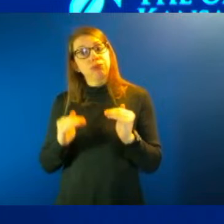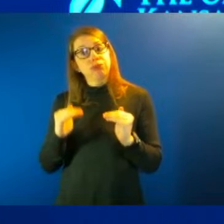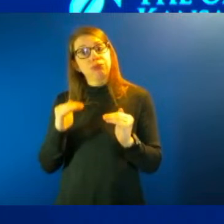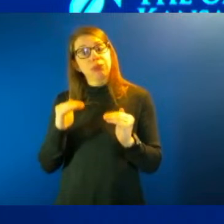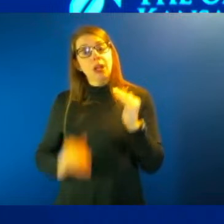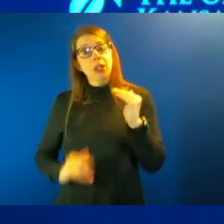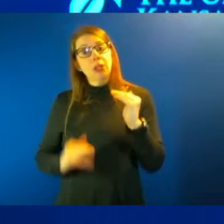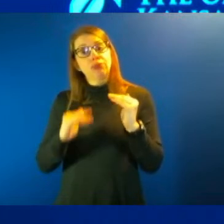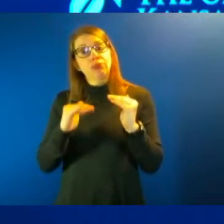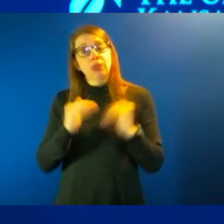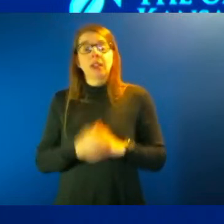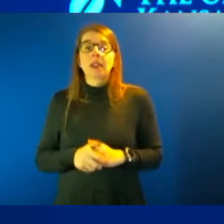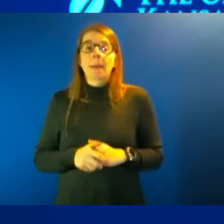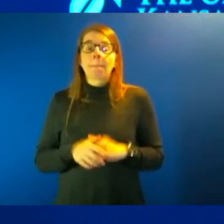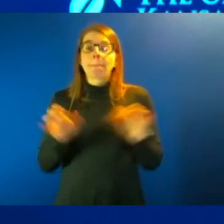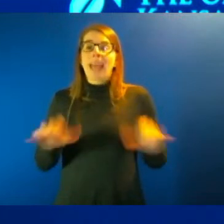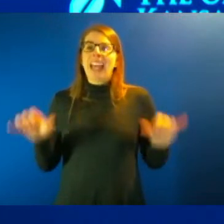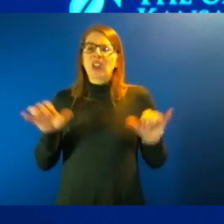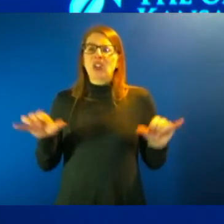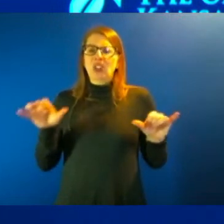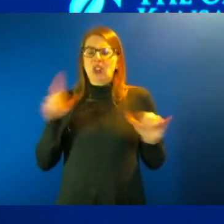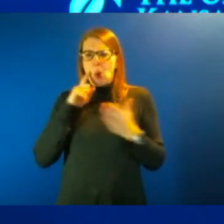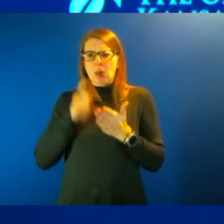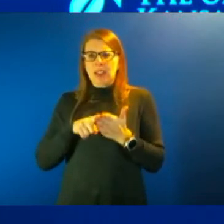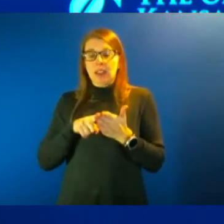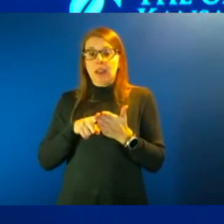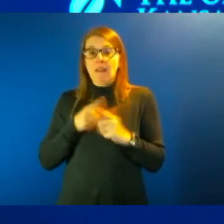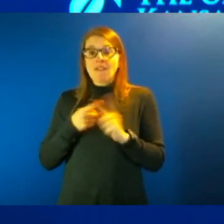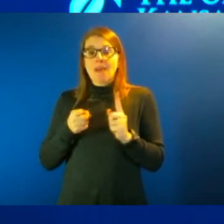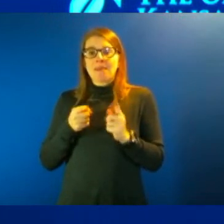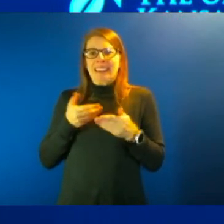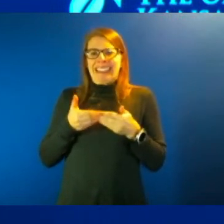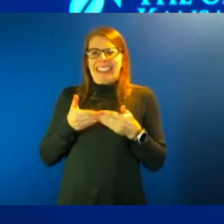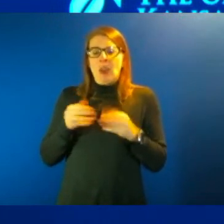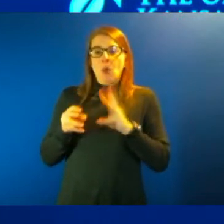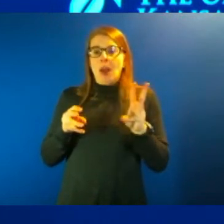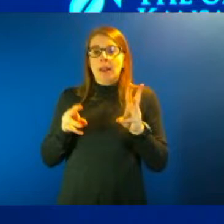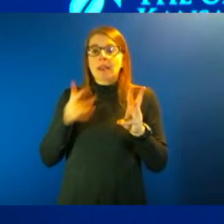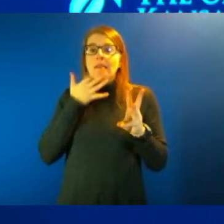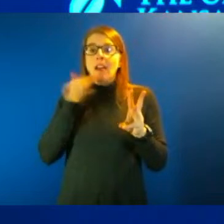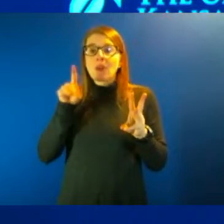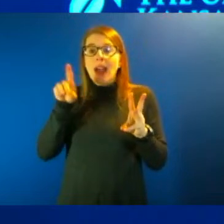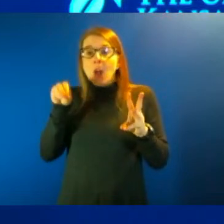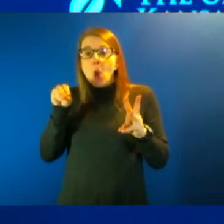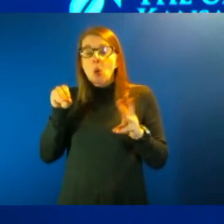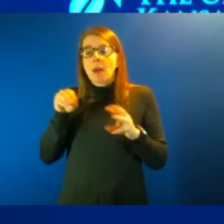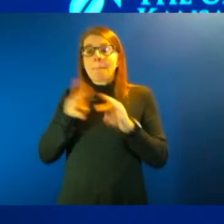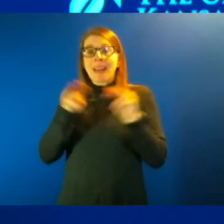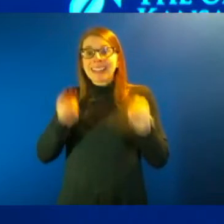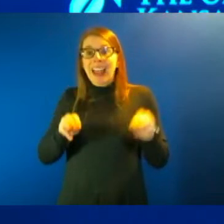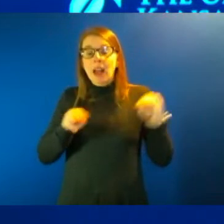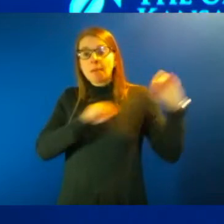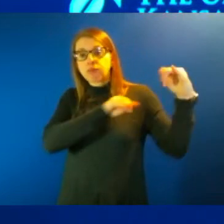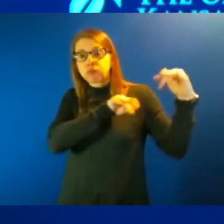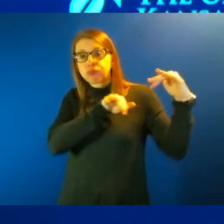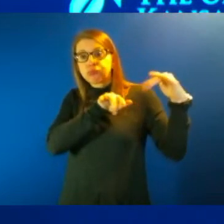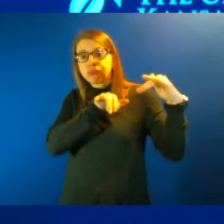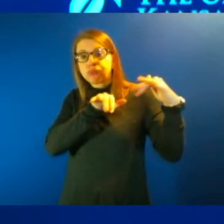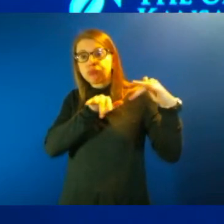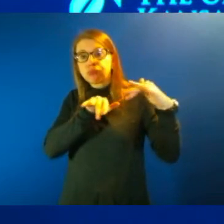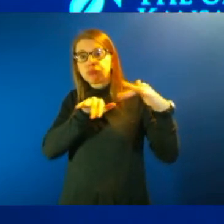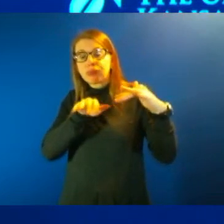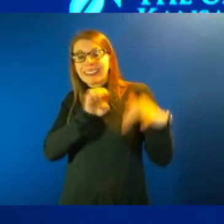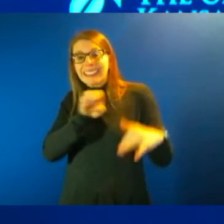pattern, it's coming from the near west, like Colorado, Montana, et cetera, and moving into the